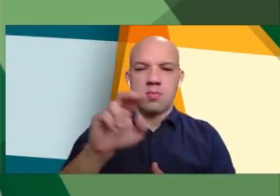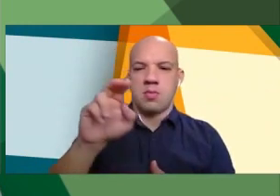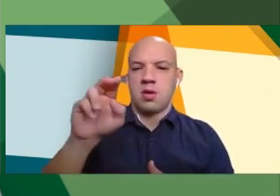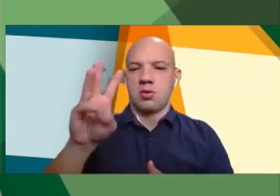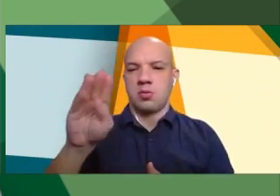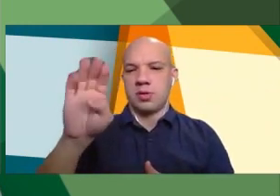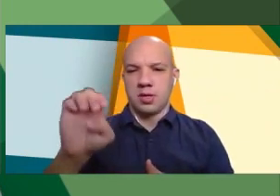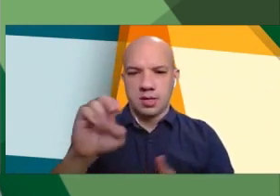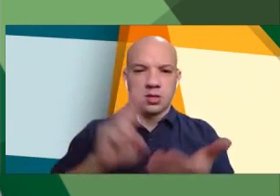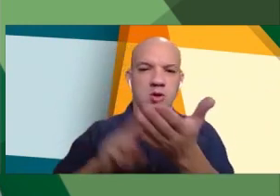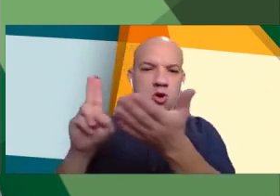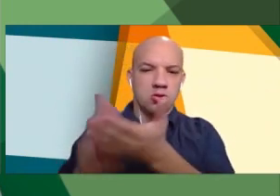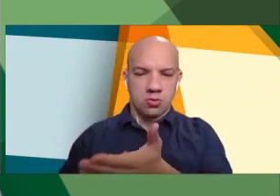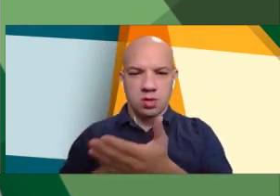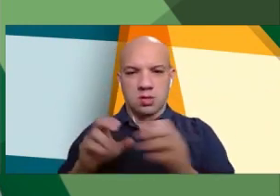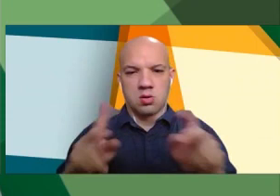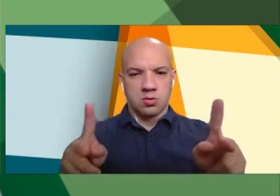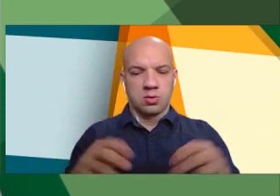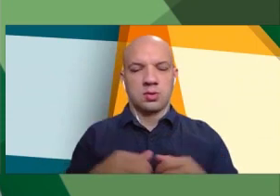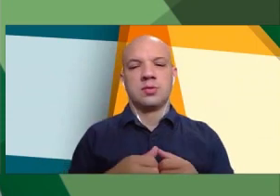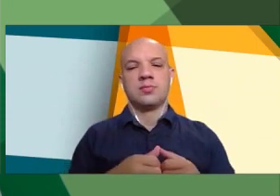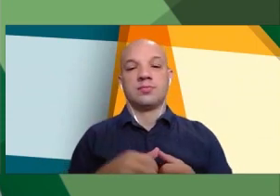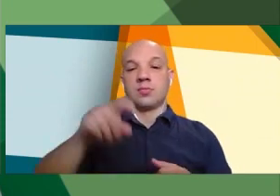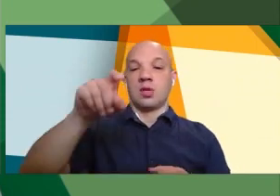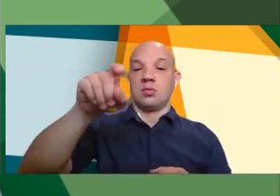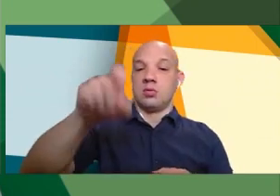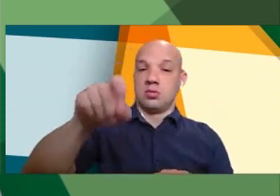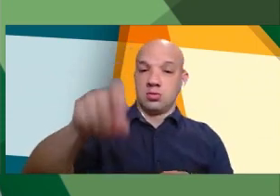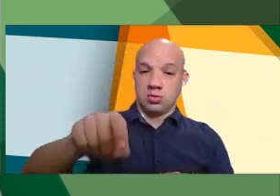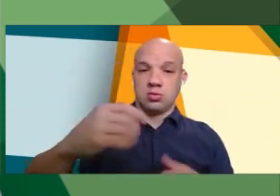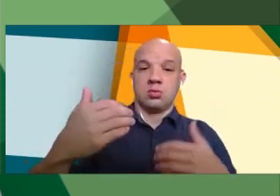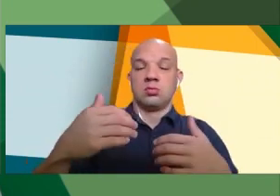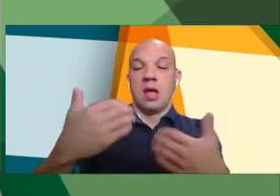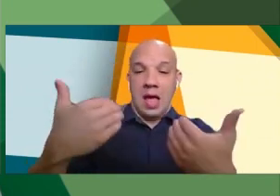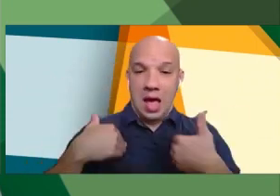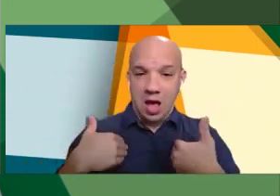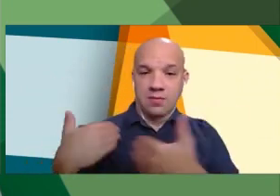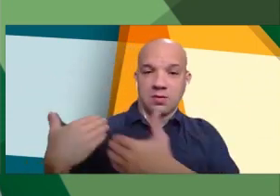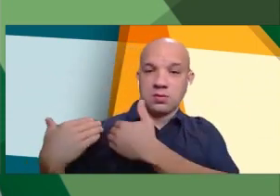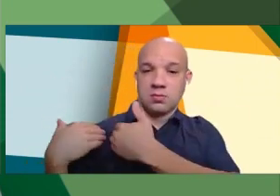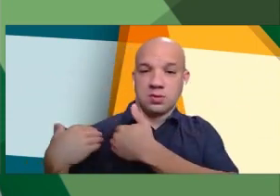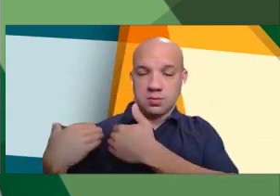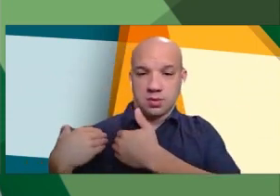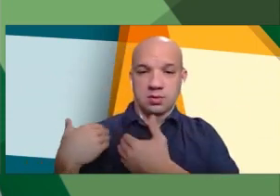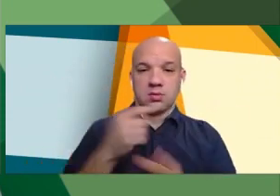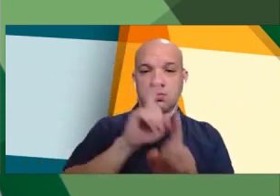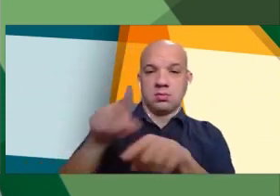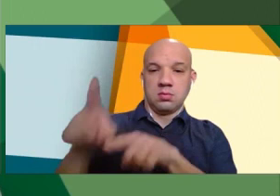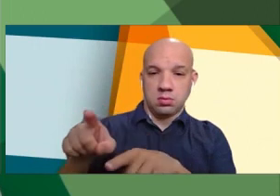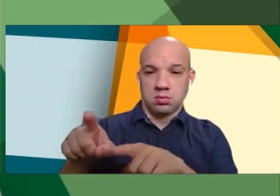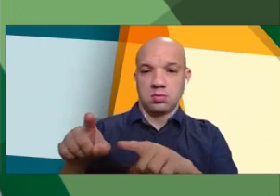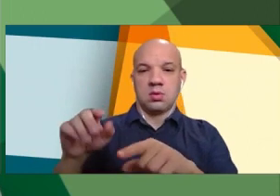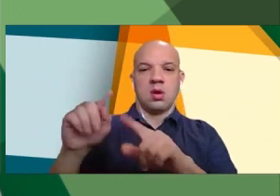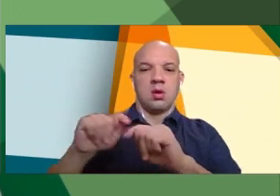opportunities. You should and have the responsibility to attend our trainings and workshops because it's going to be very,